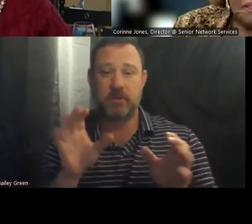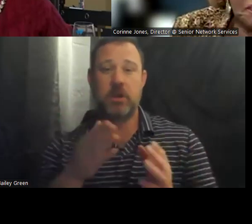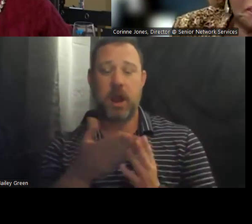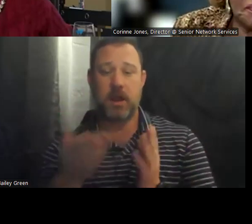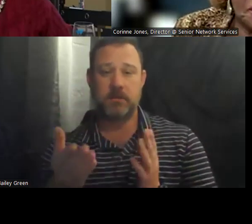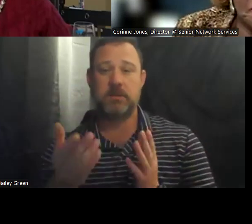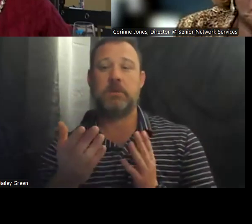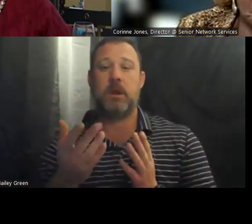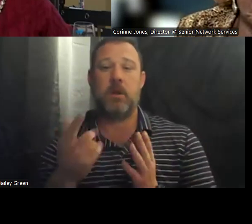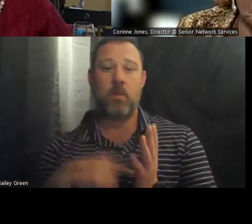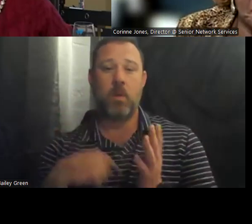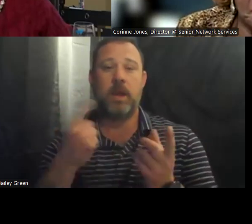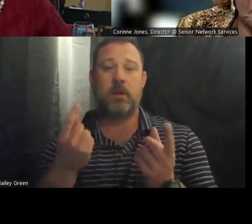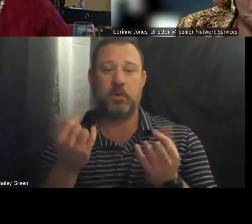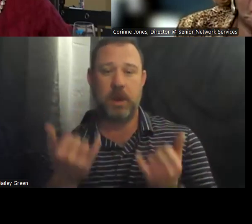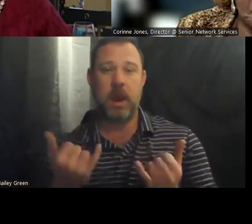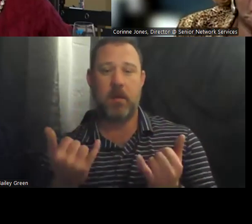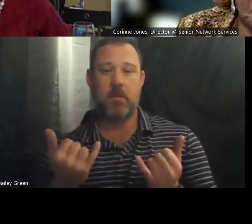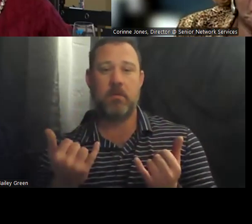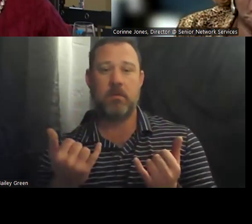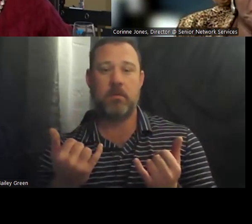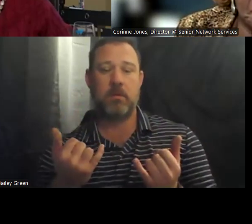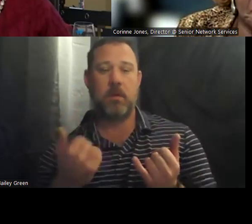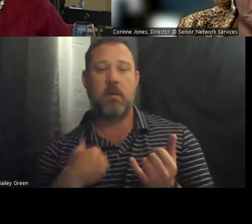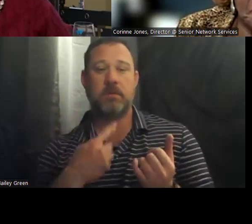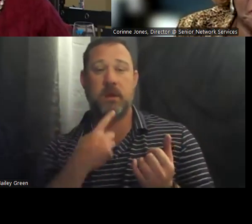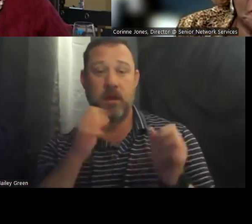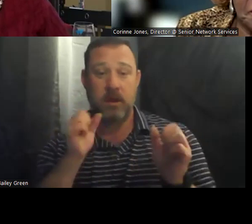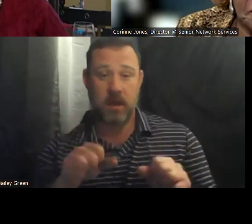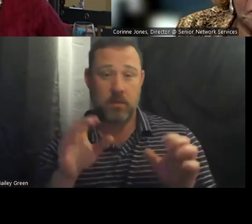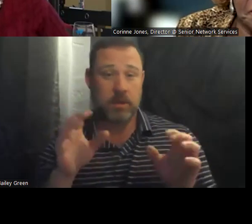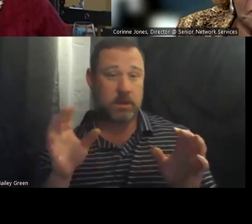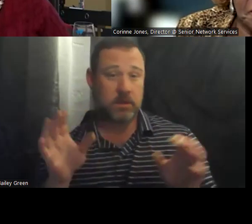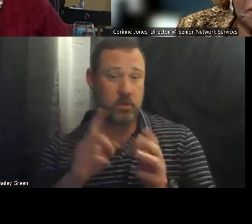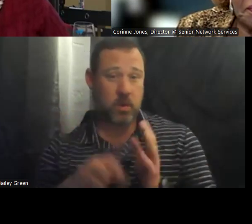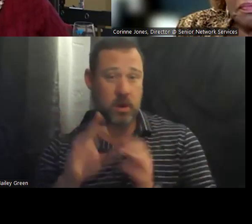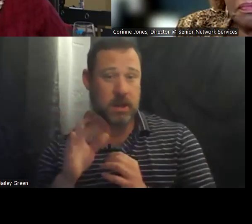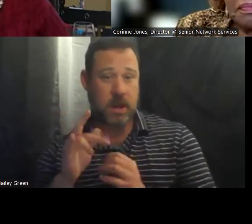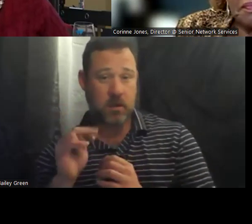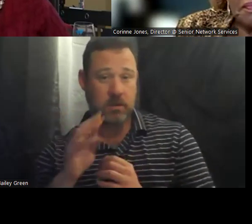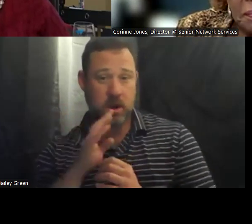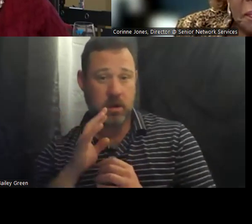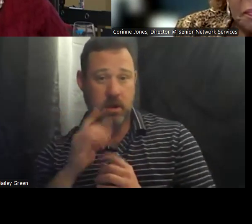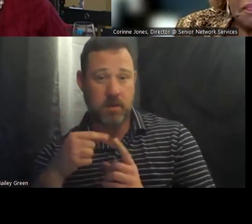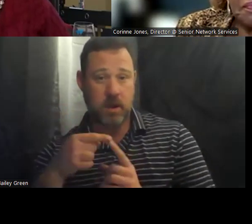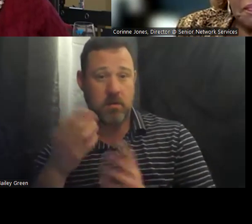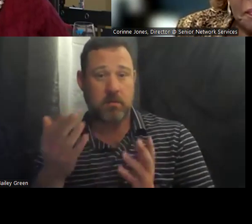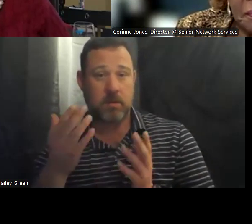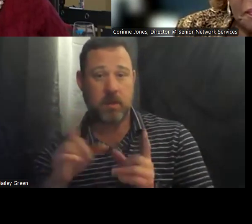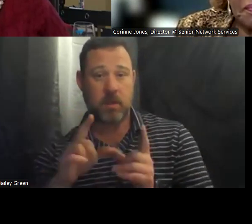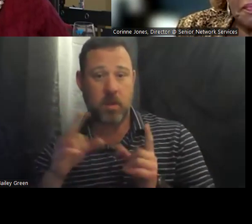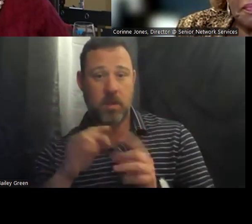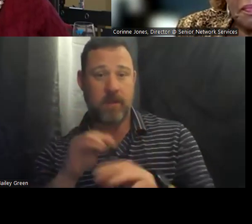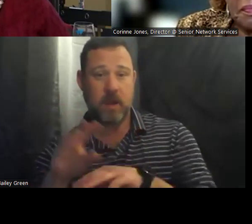that we could do now. I'm saying, can we do what Carolyn's talking about and doing maybe a local